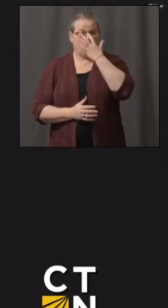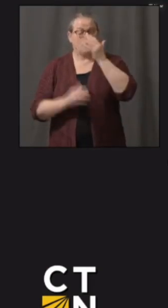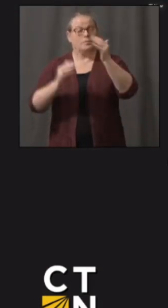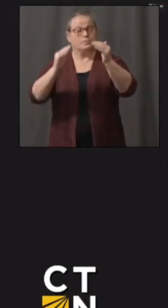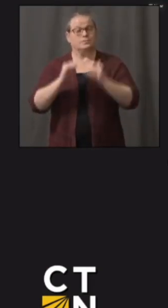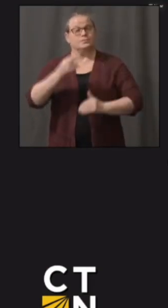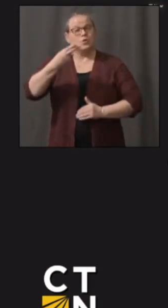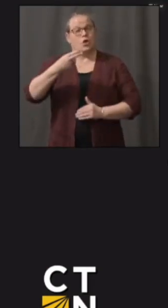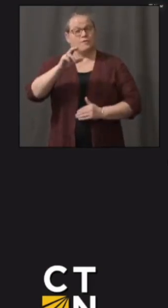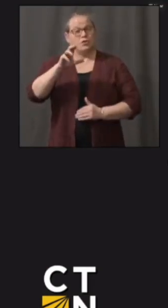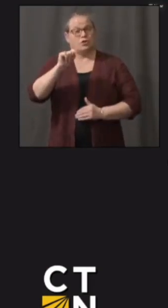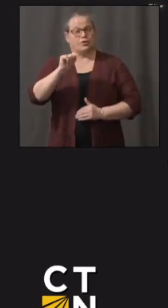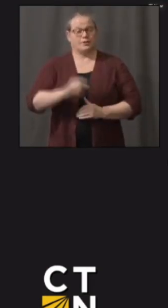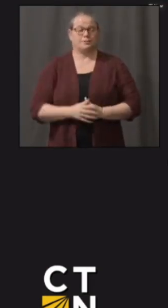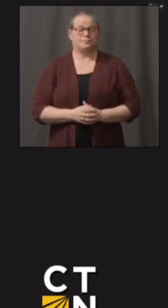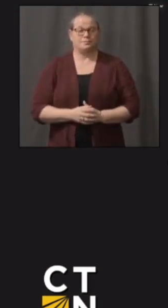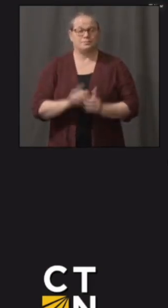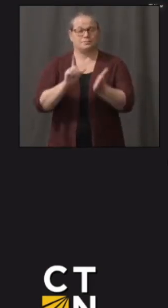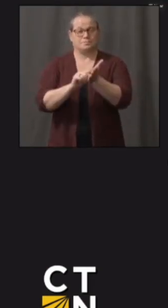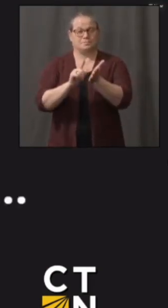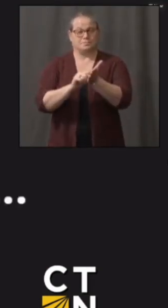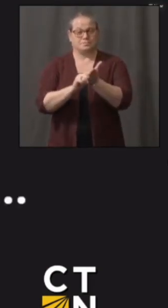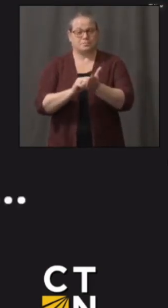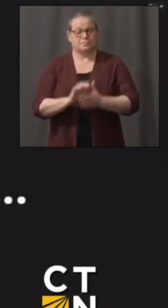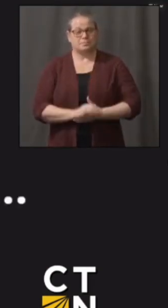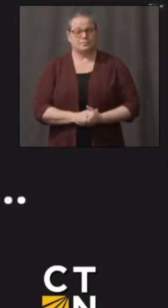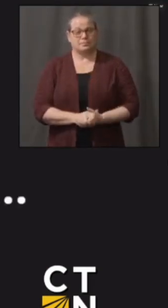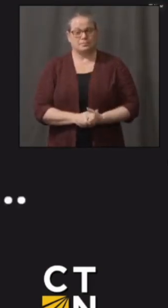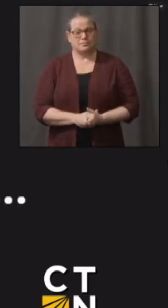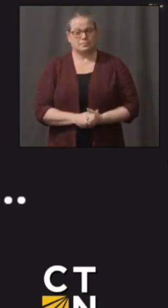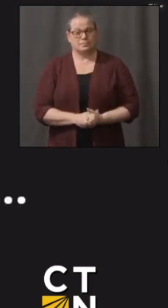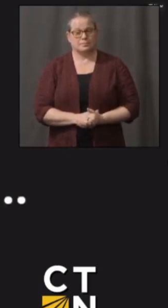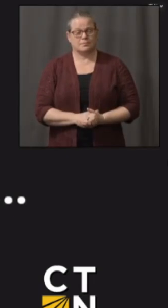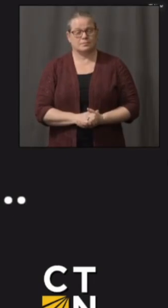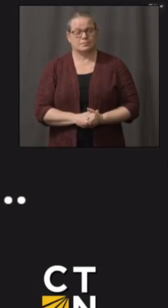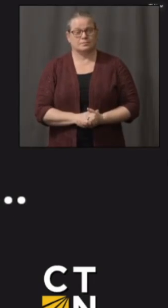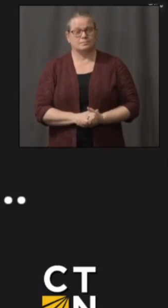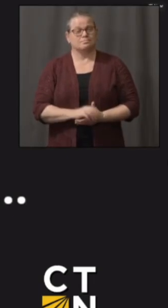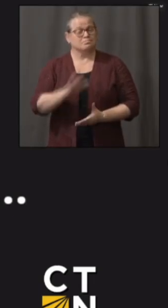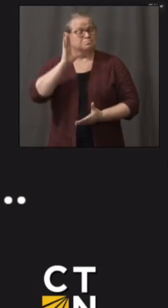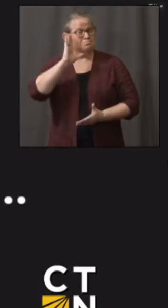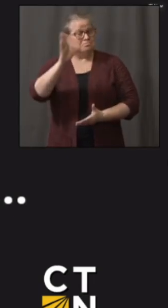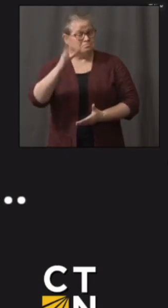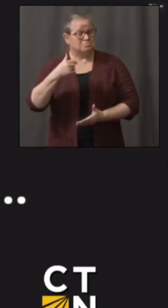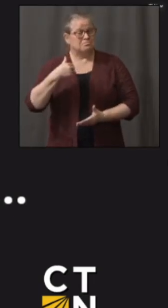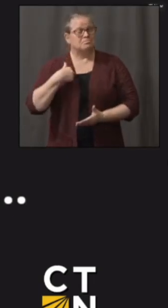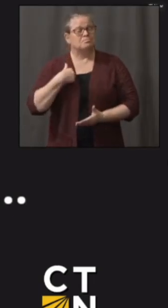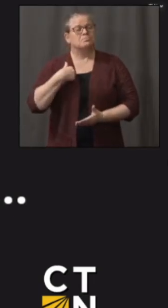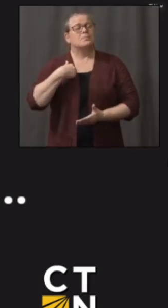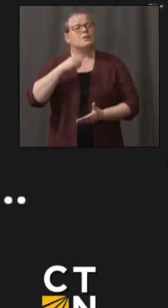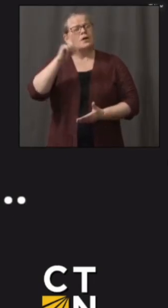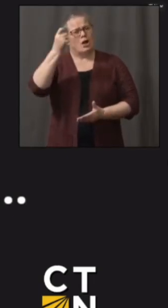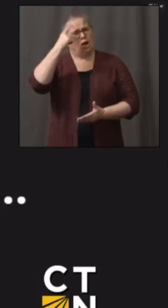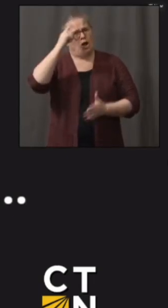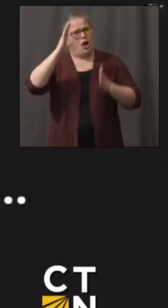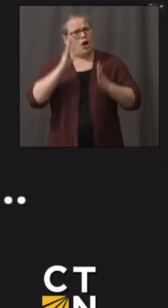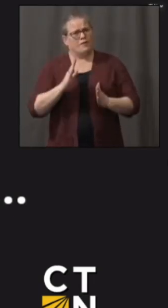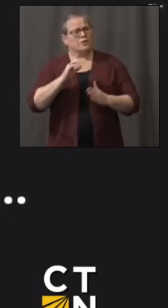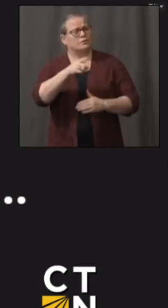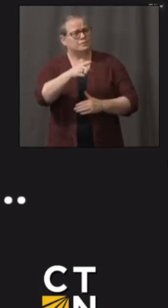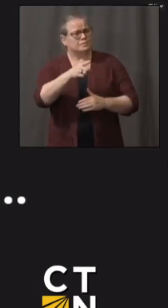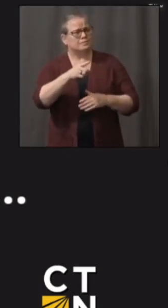Hartford Current. Hey everyone, this is Emily Brindley from the Current. Governor, you have talked in the past